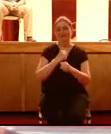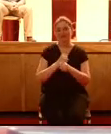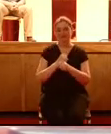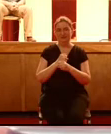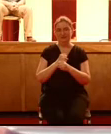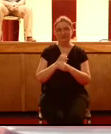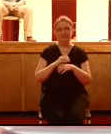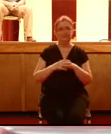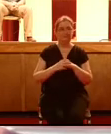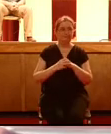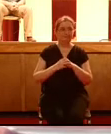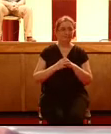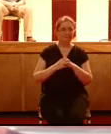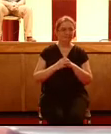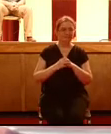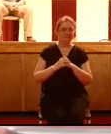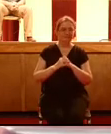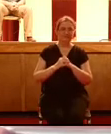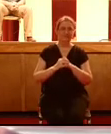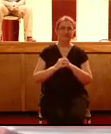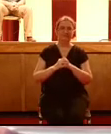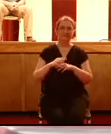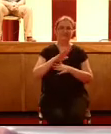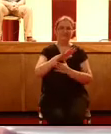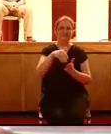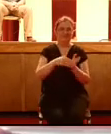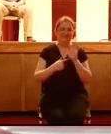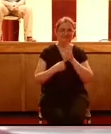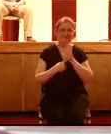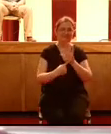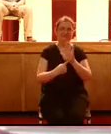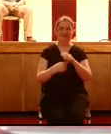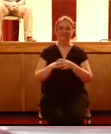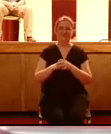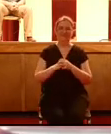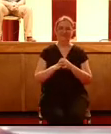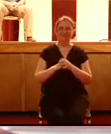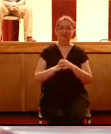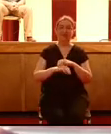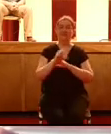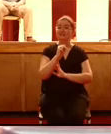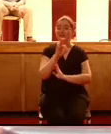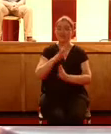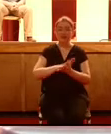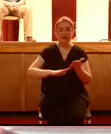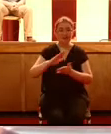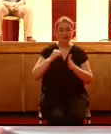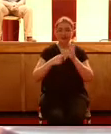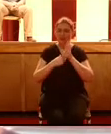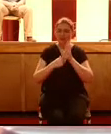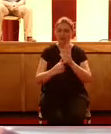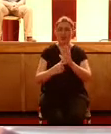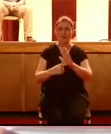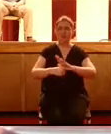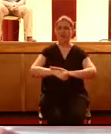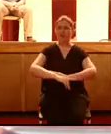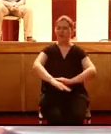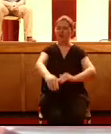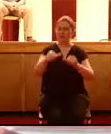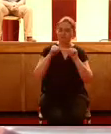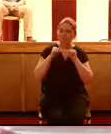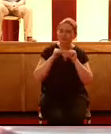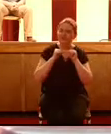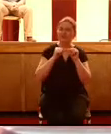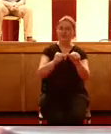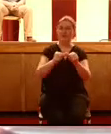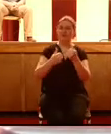our community and a hub of higher learning that we are very thankful for. Santa Fe College has shown an unwavering commitment to our community, and we thank